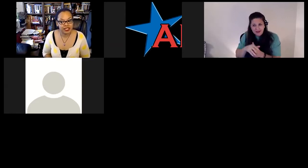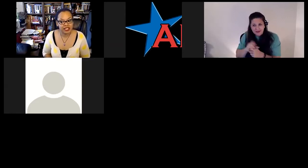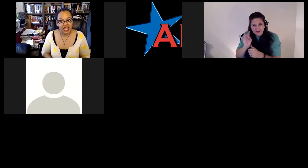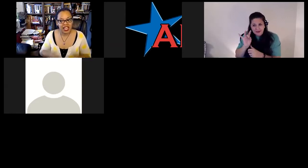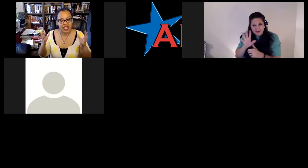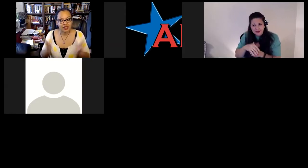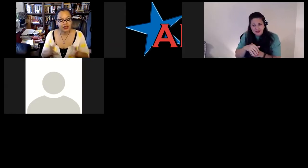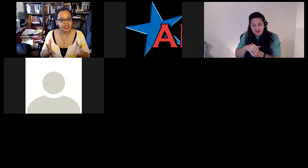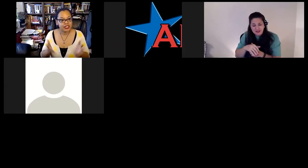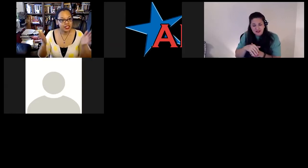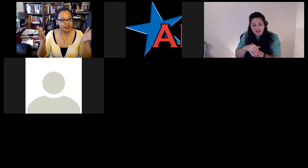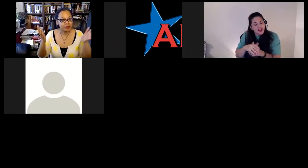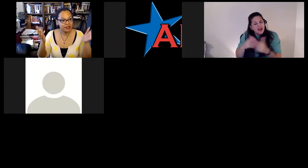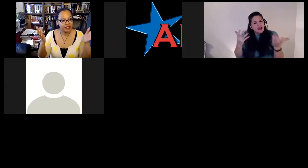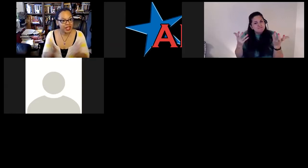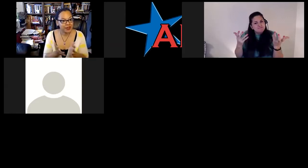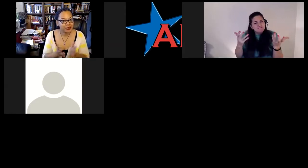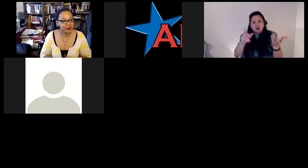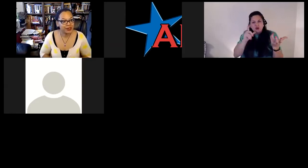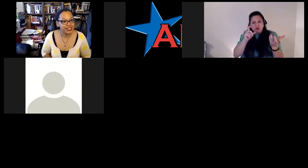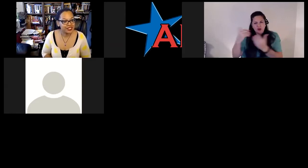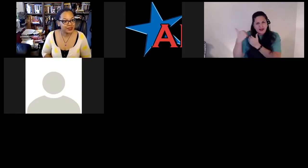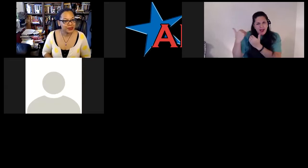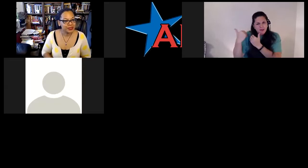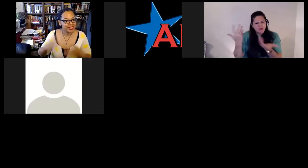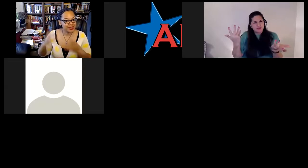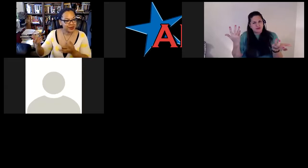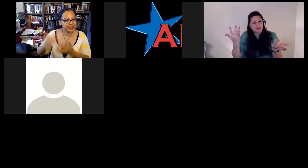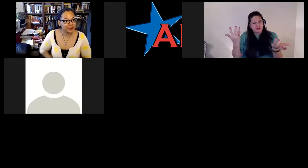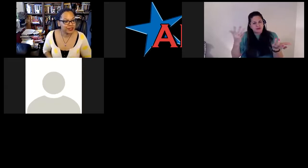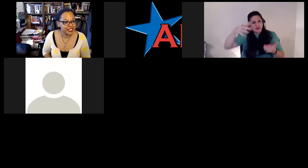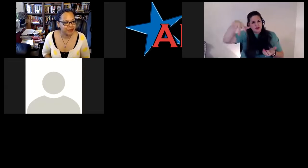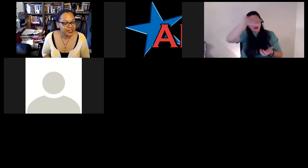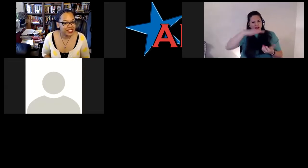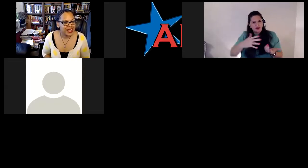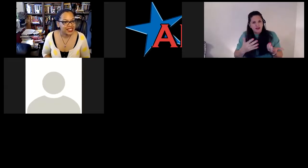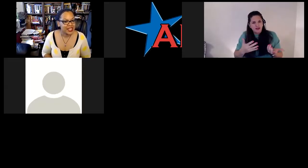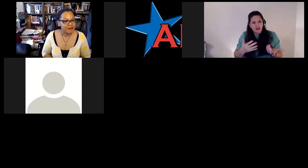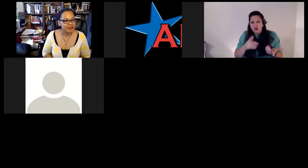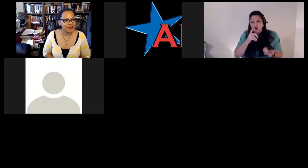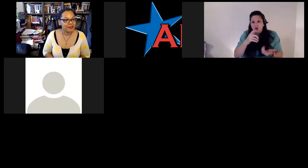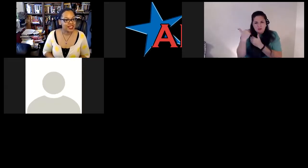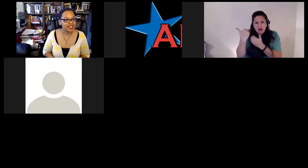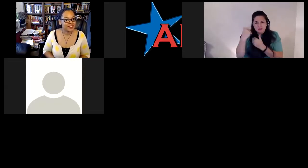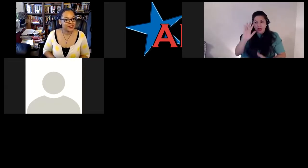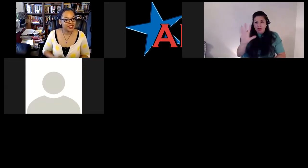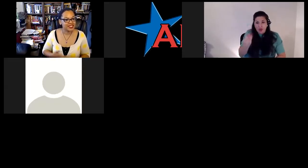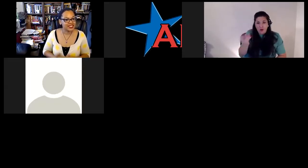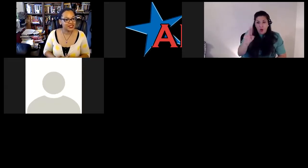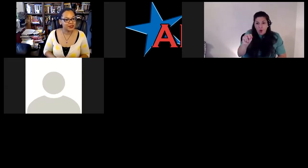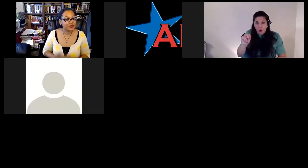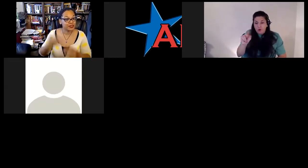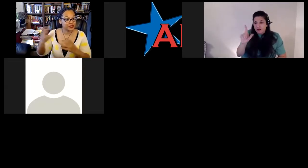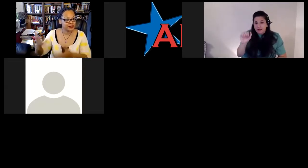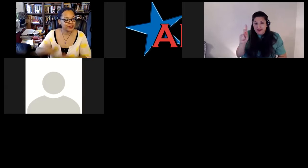be held accountable to their own lead poisoning that came from a reluctance